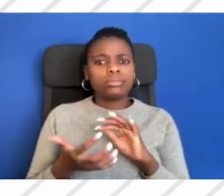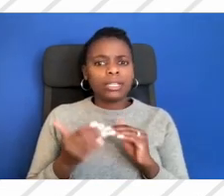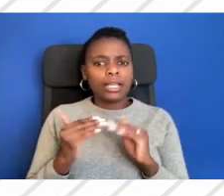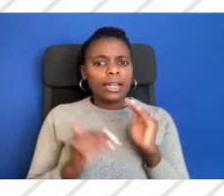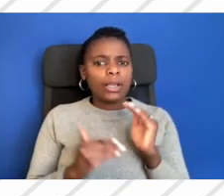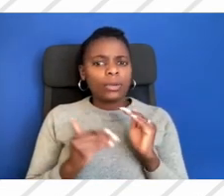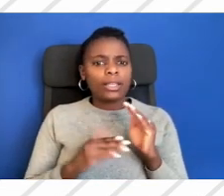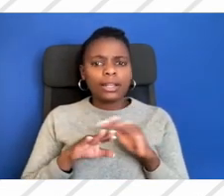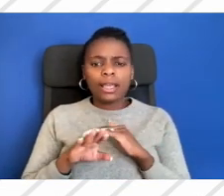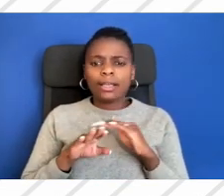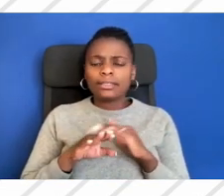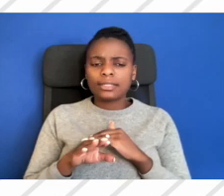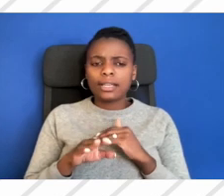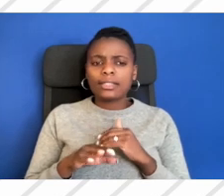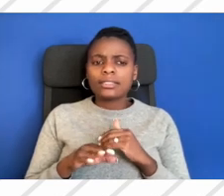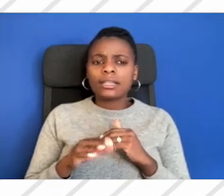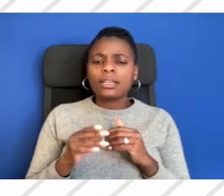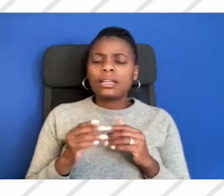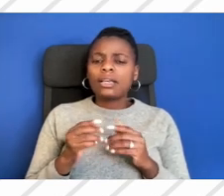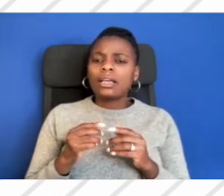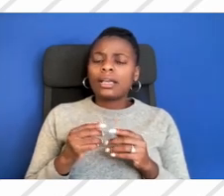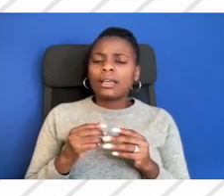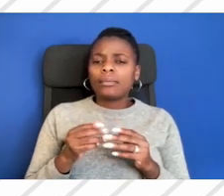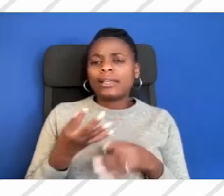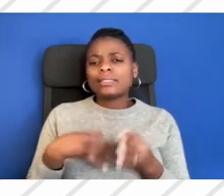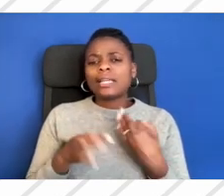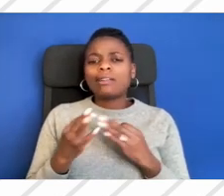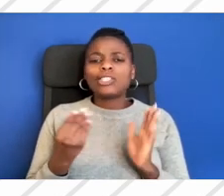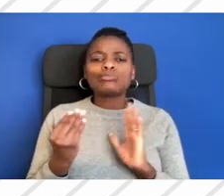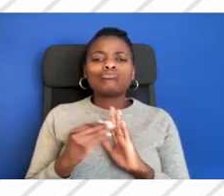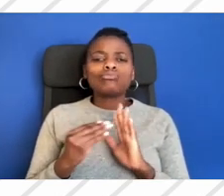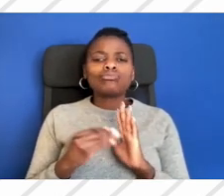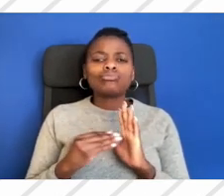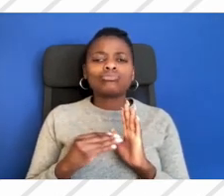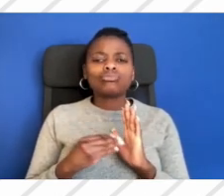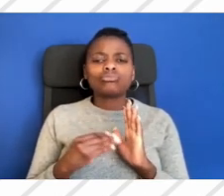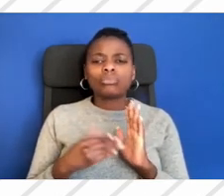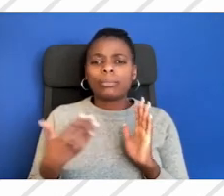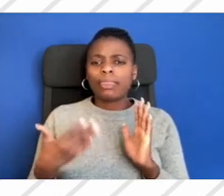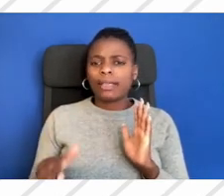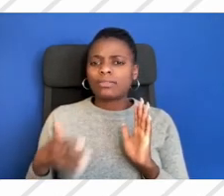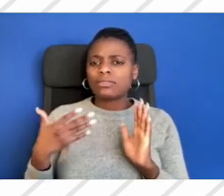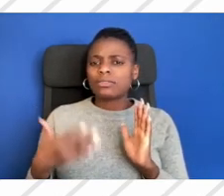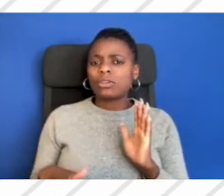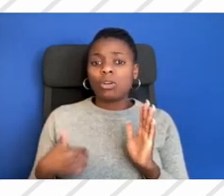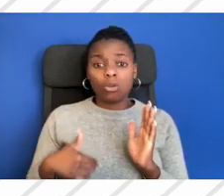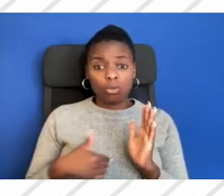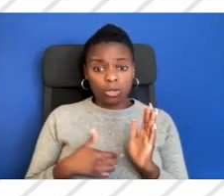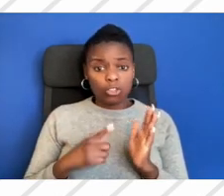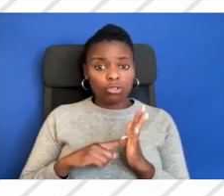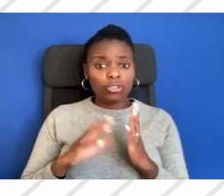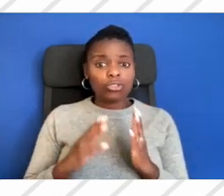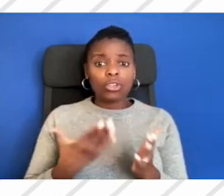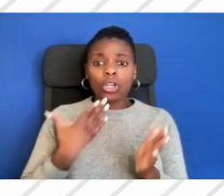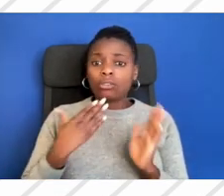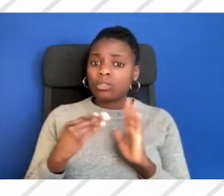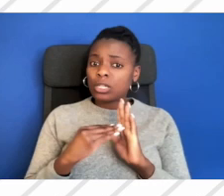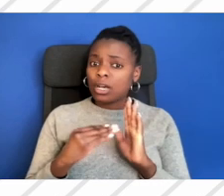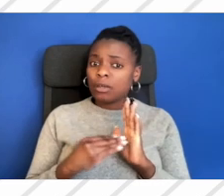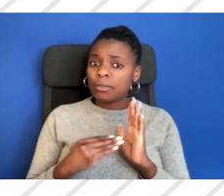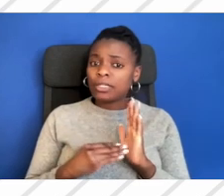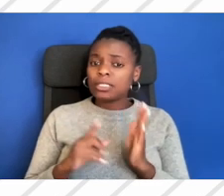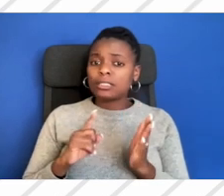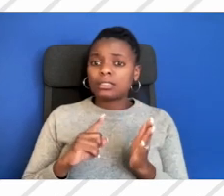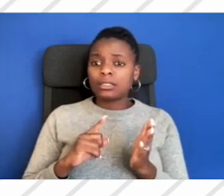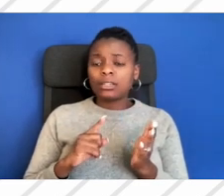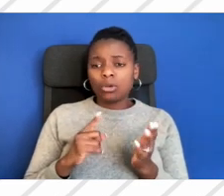and outcomes rather than just documenting them. We're really good as researchers at documenting problems that exist, but we need to think about using research